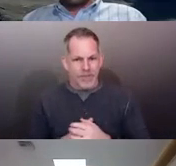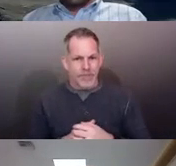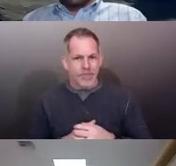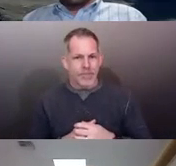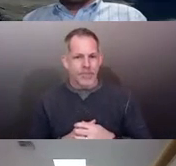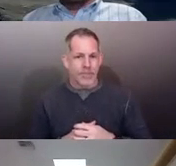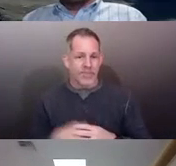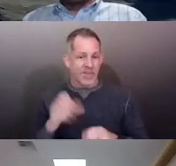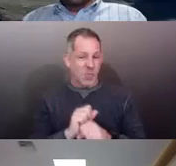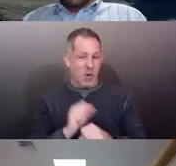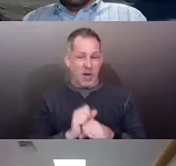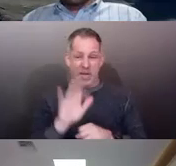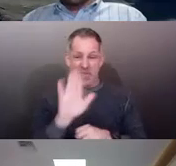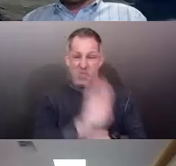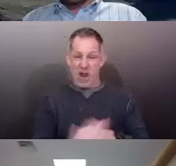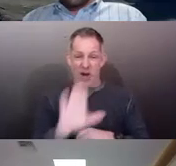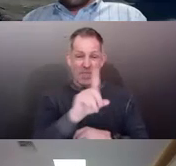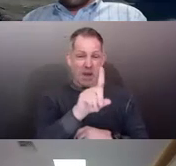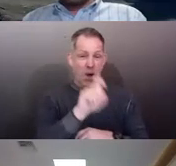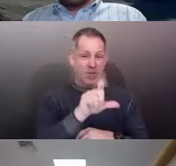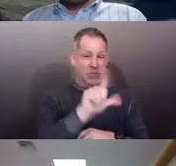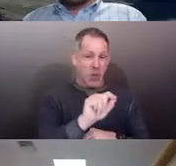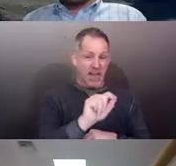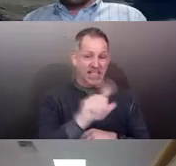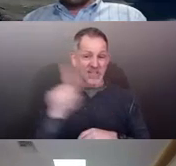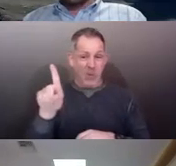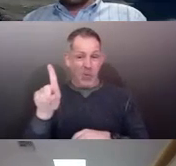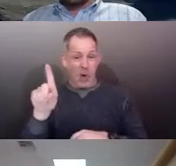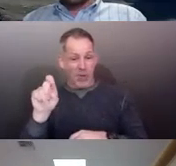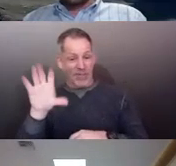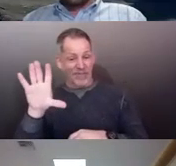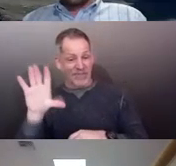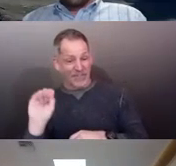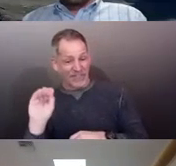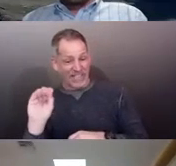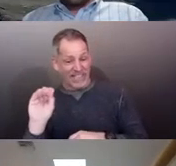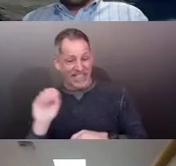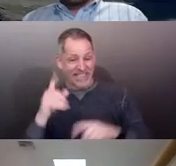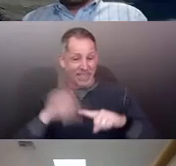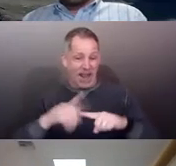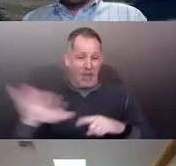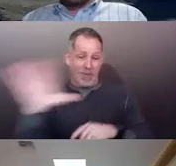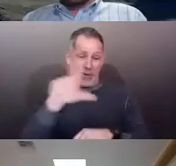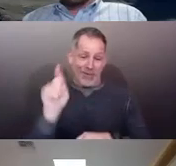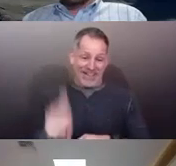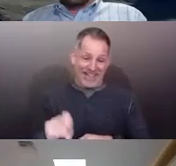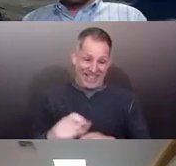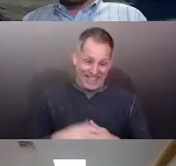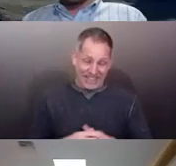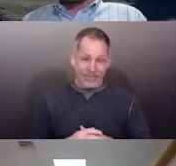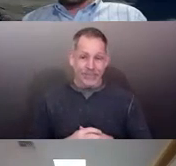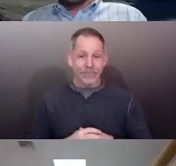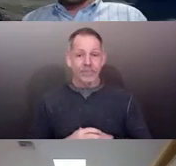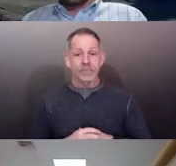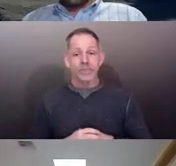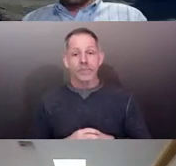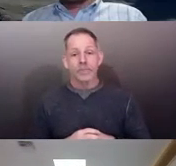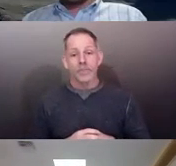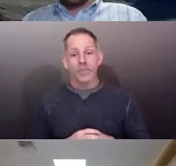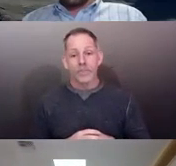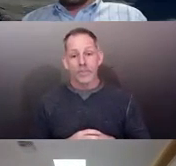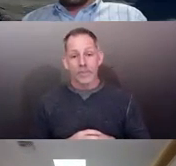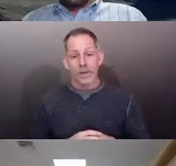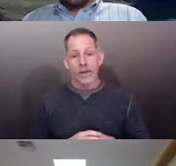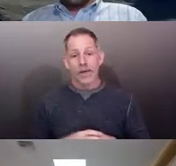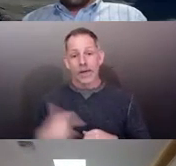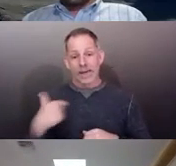are. And of course, I'd be remiss if I didn't also mention, we provided face covers for residents with